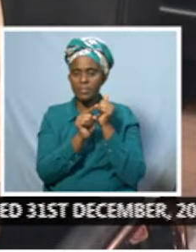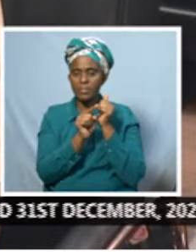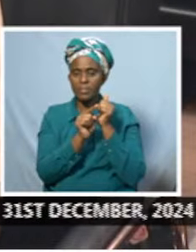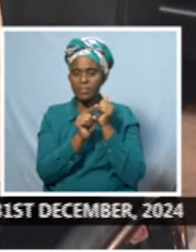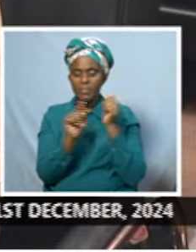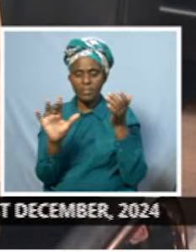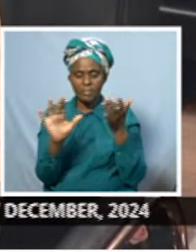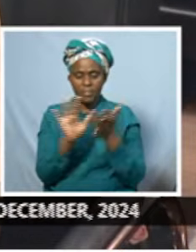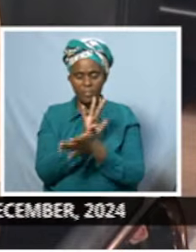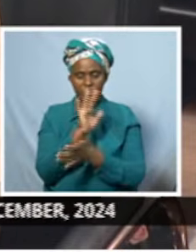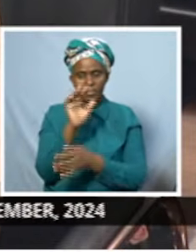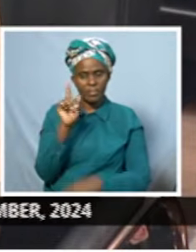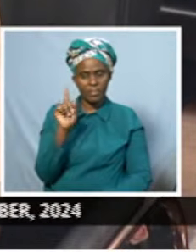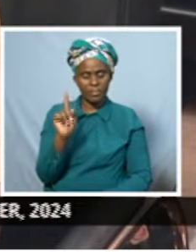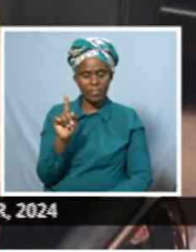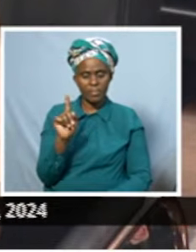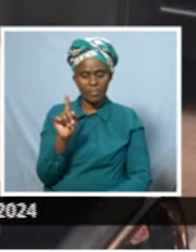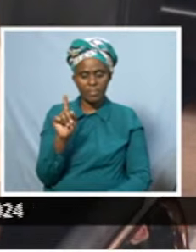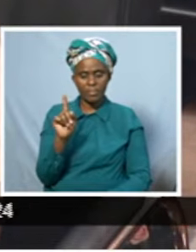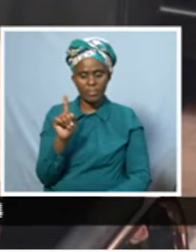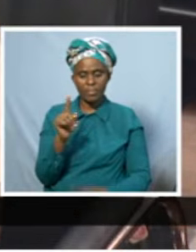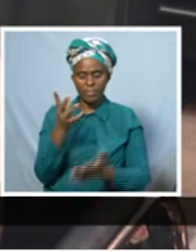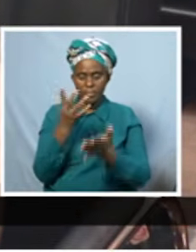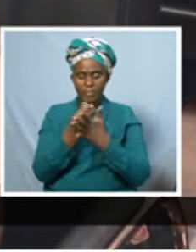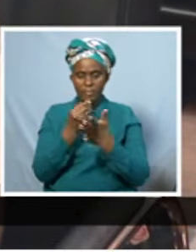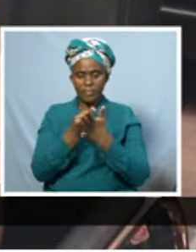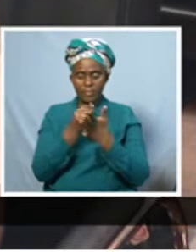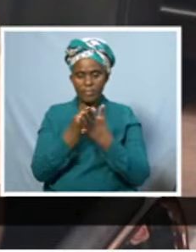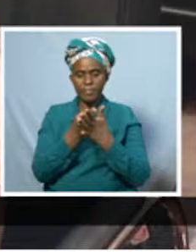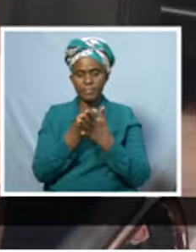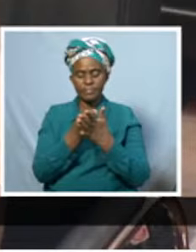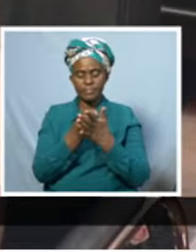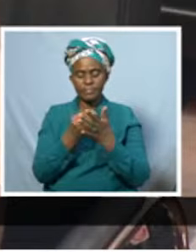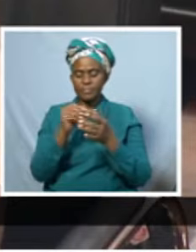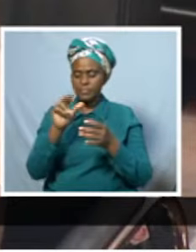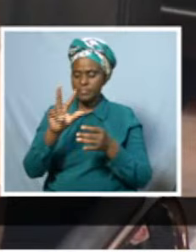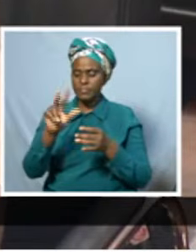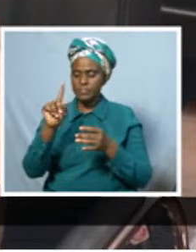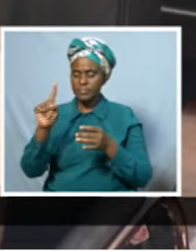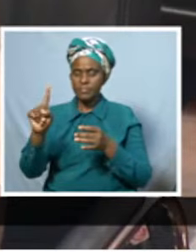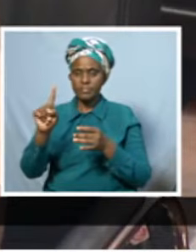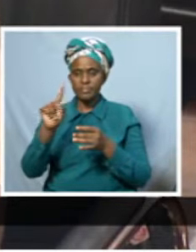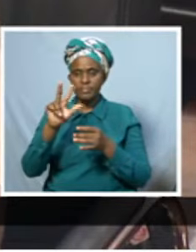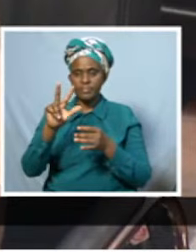on page 1, the accounts states that as at 30th